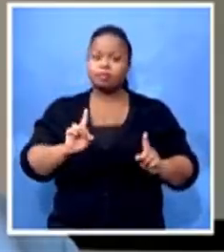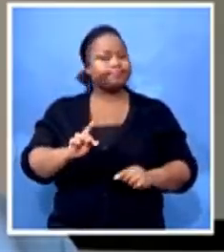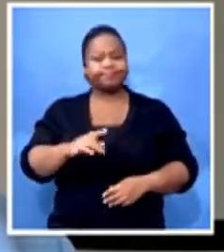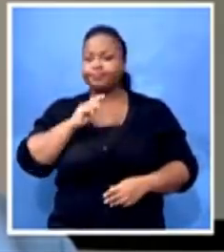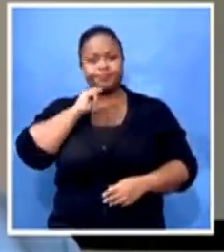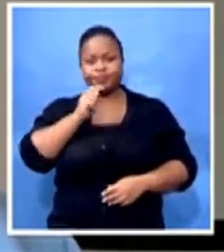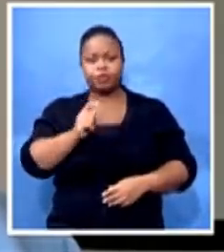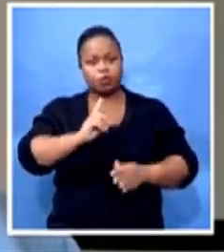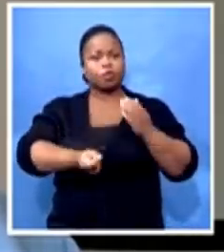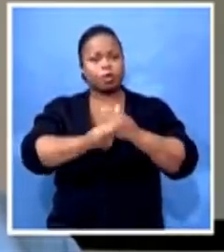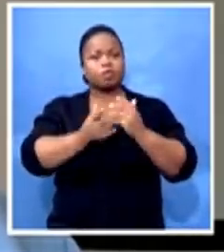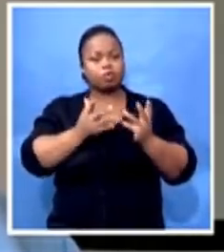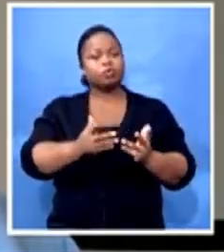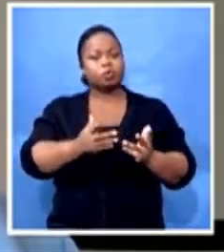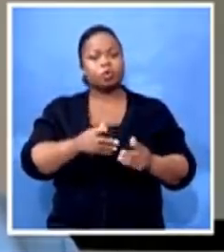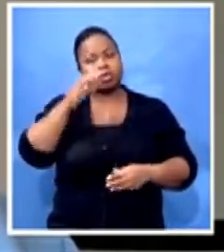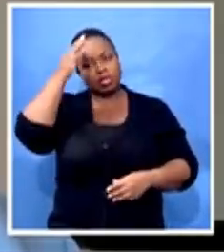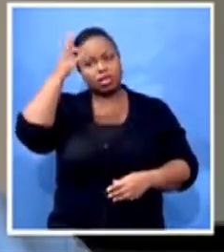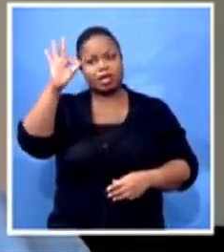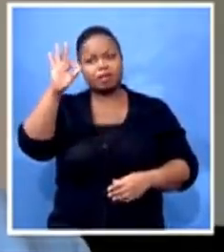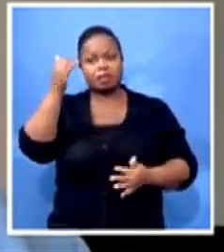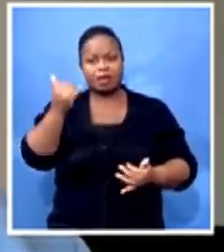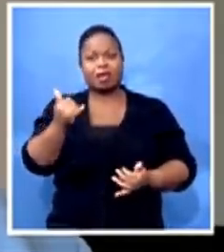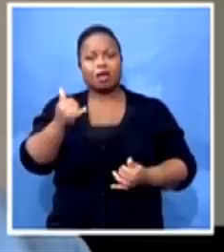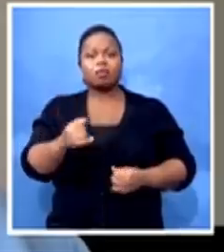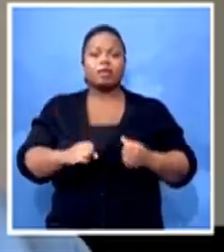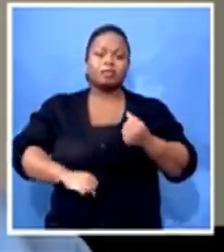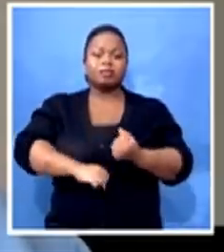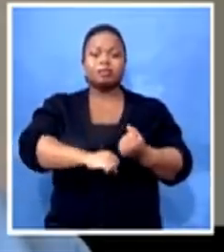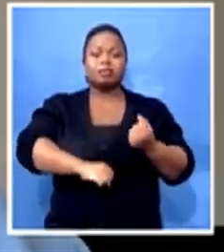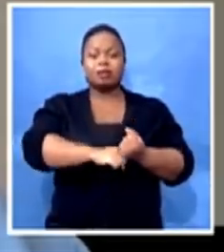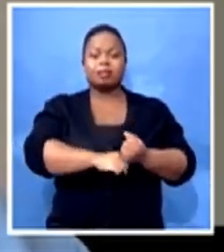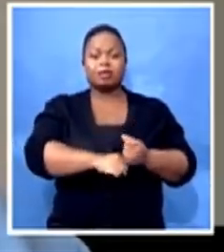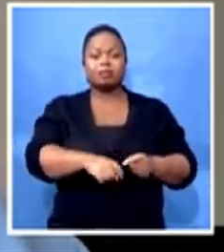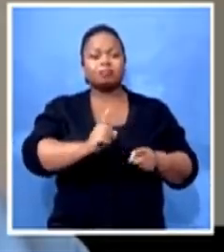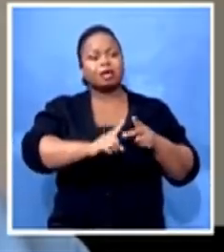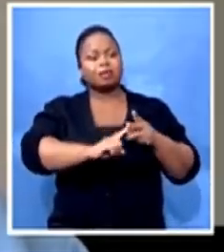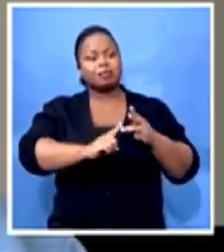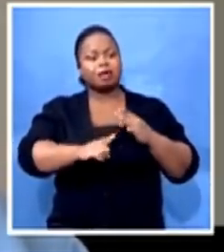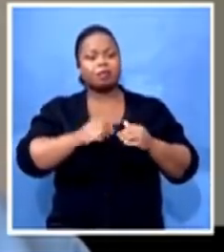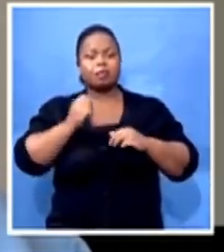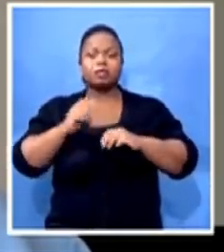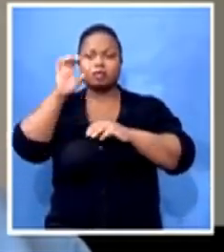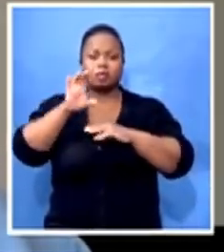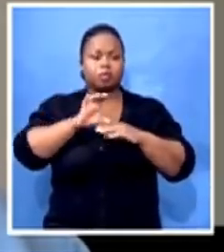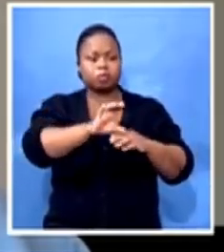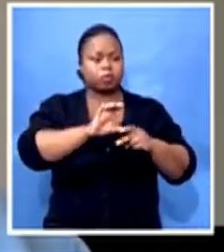be standing behind a 200 billion rands loan, which for all intents and purposes is a